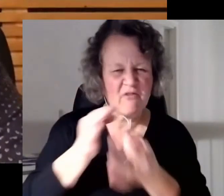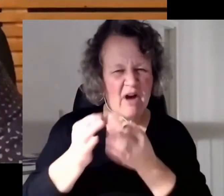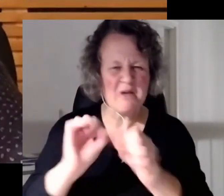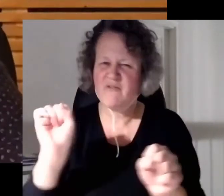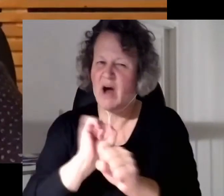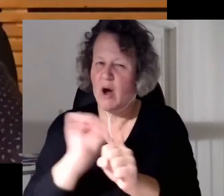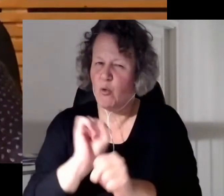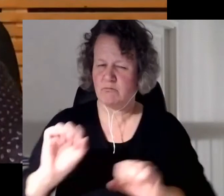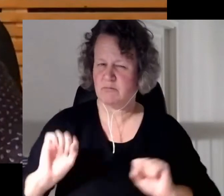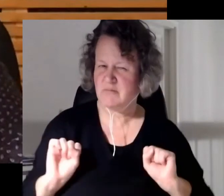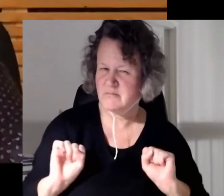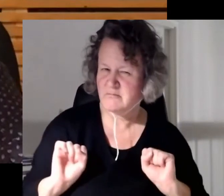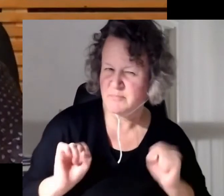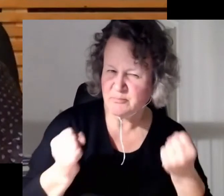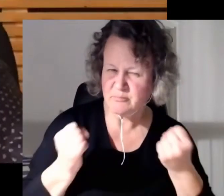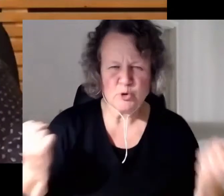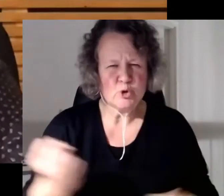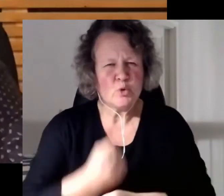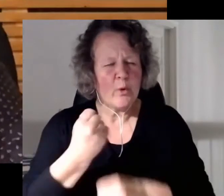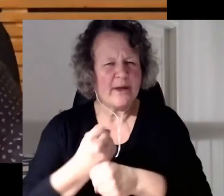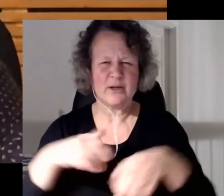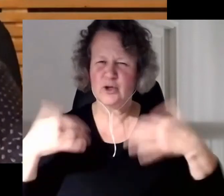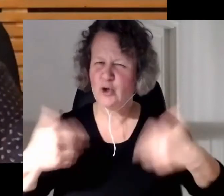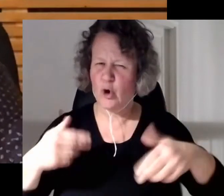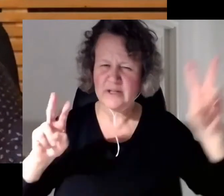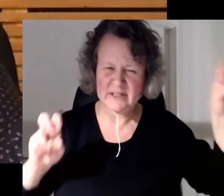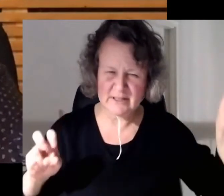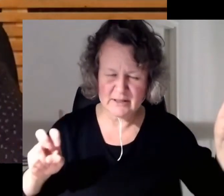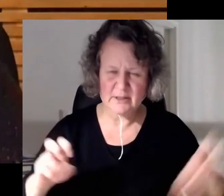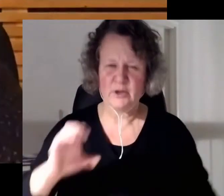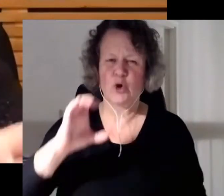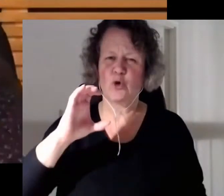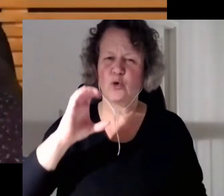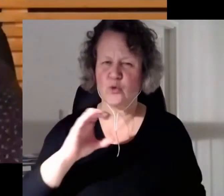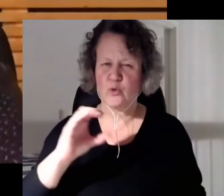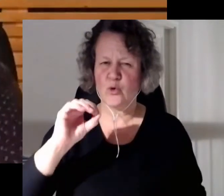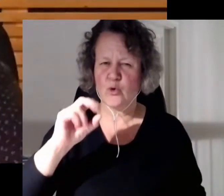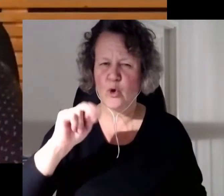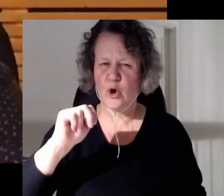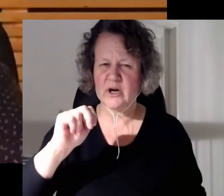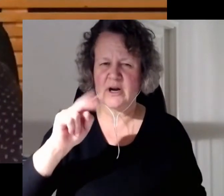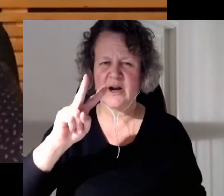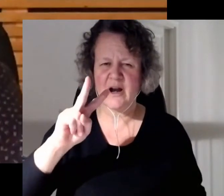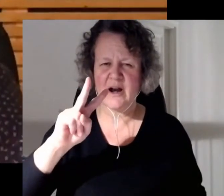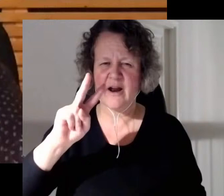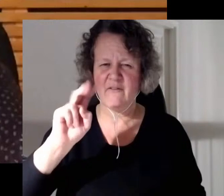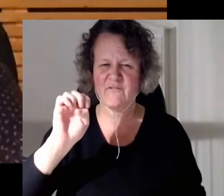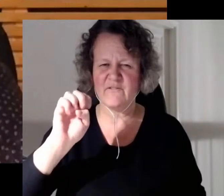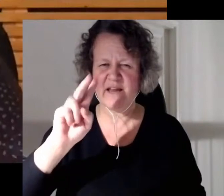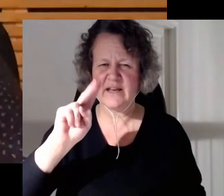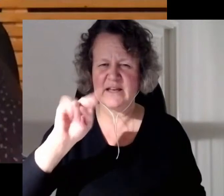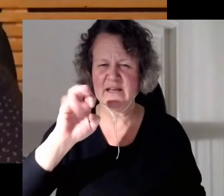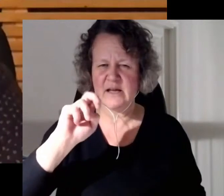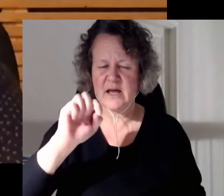asking, why are you doing this, and what is your motivation? Convenient Lie is the title of the film. It's